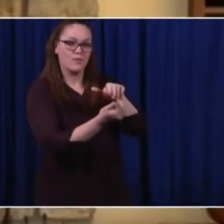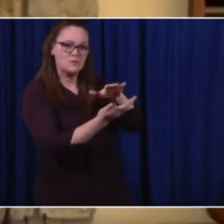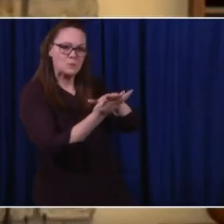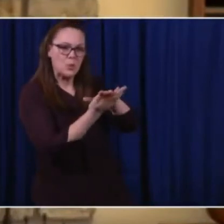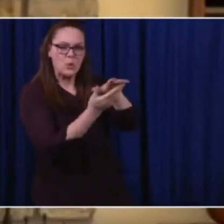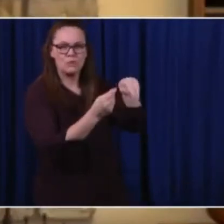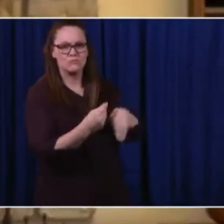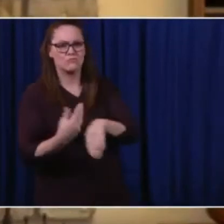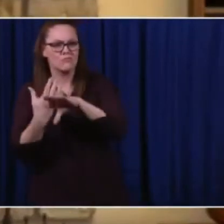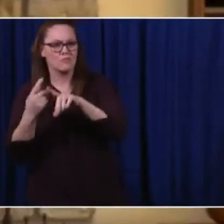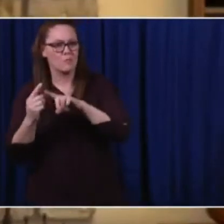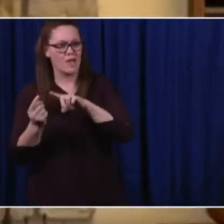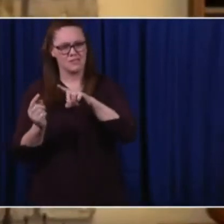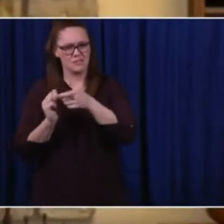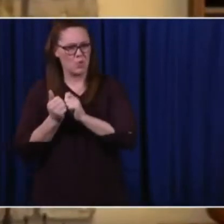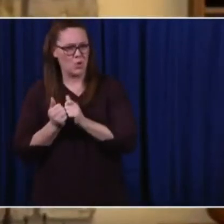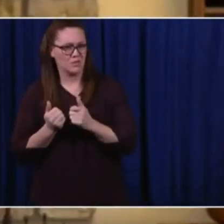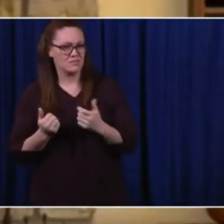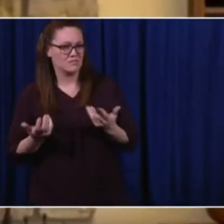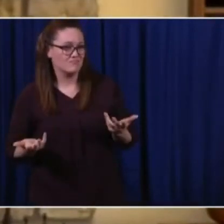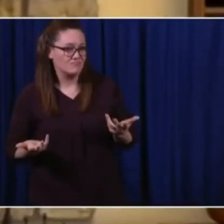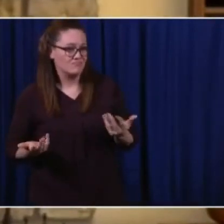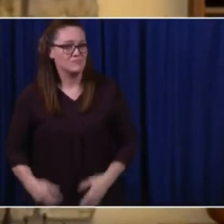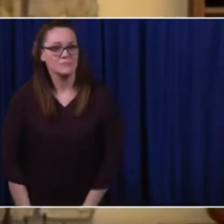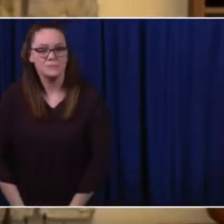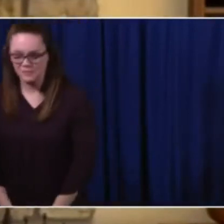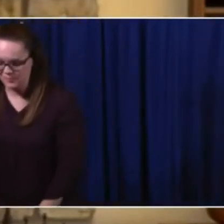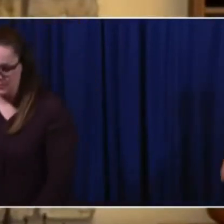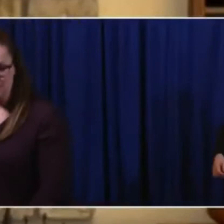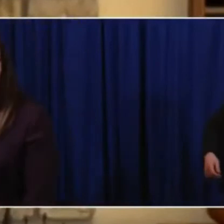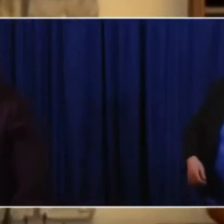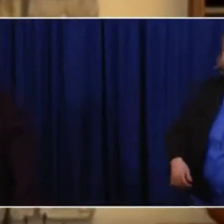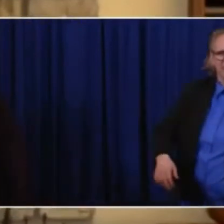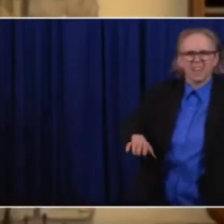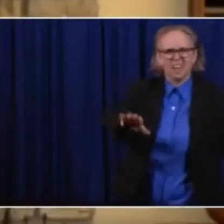Yeah, good question. The